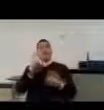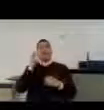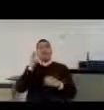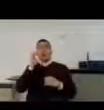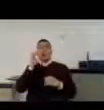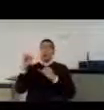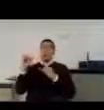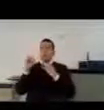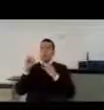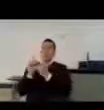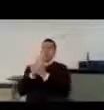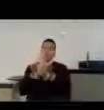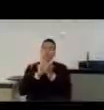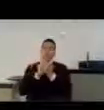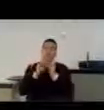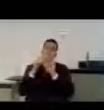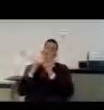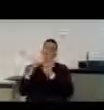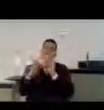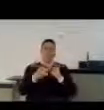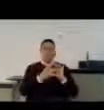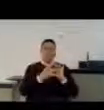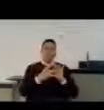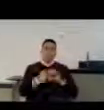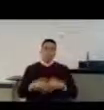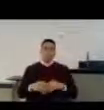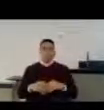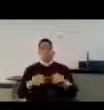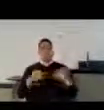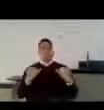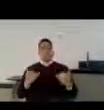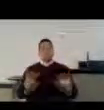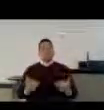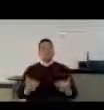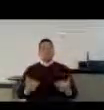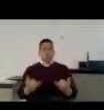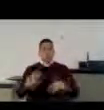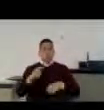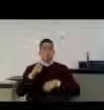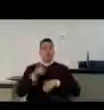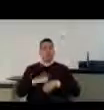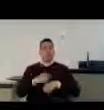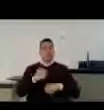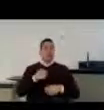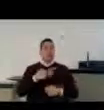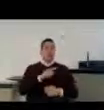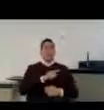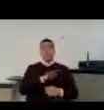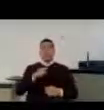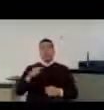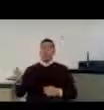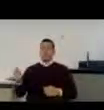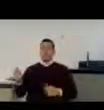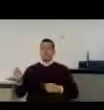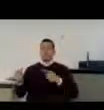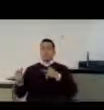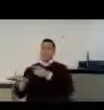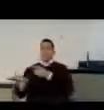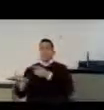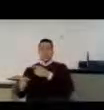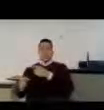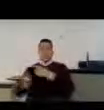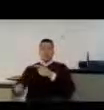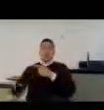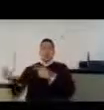new relationships. And I am now so pleased to hand the mic to one of